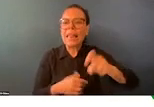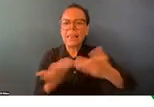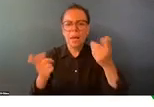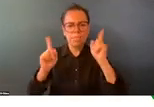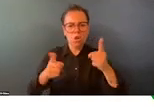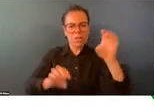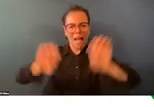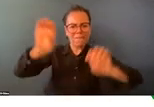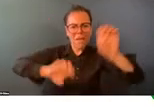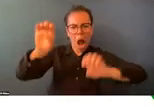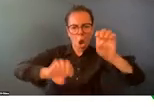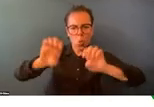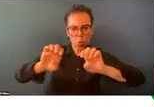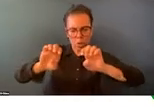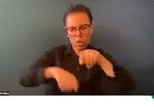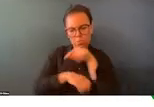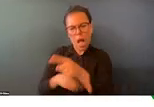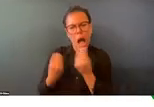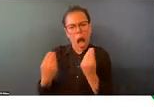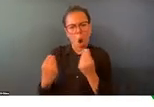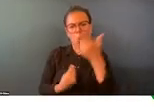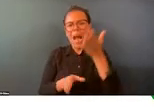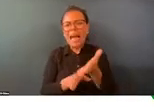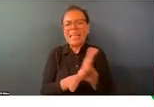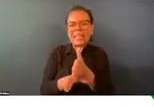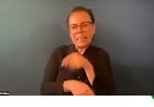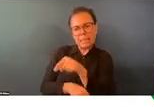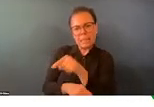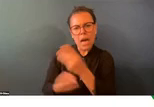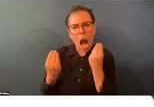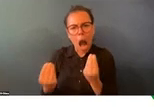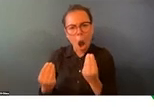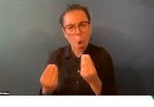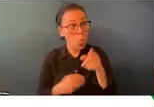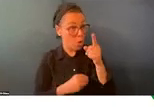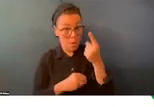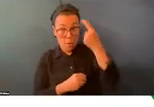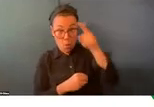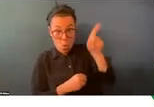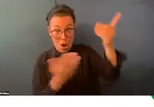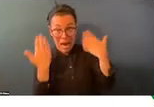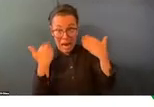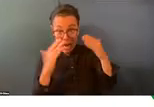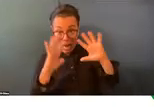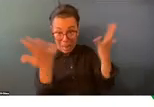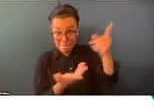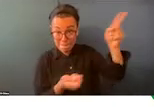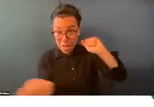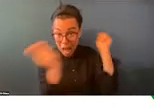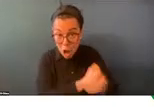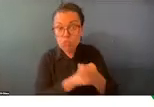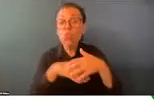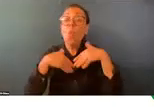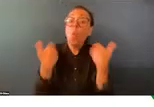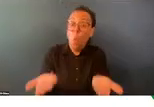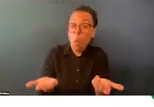risk assessment management tool that assesses, identifies, and addresses, mitigate the climate change risks. Design